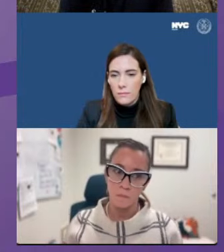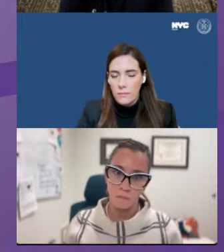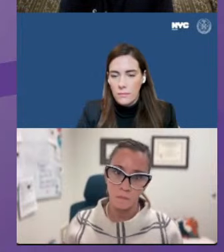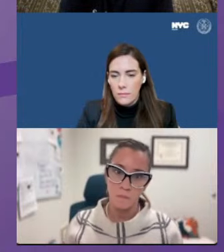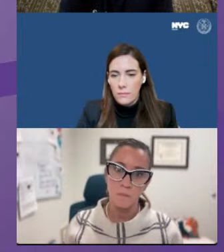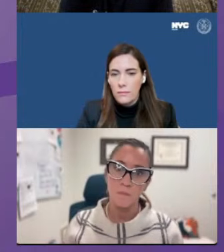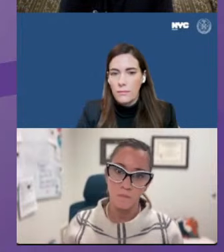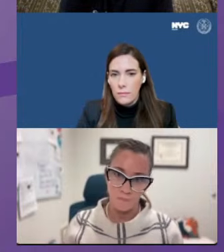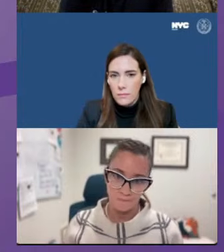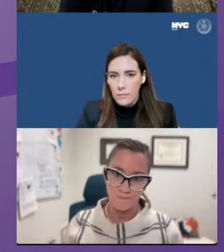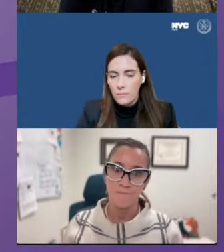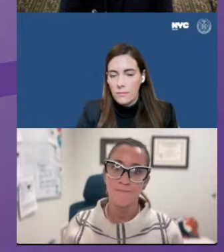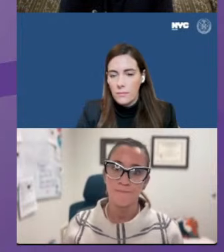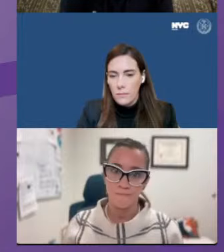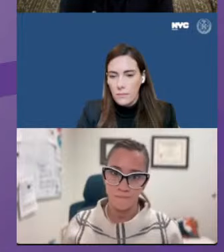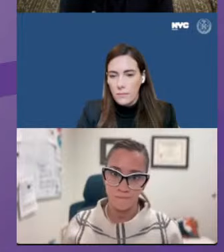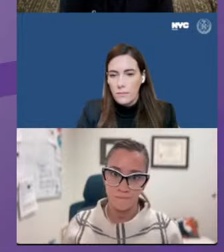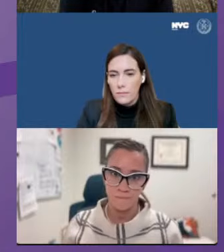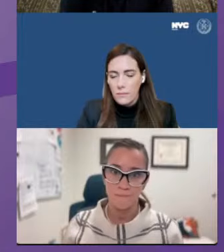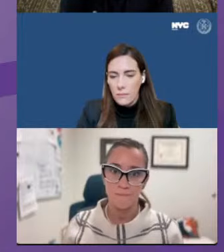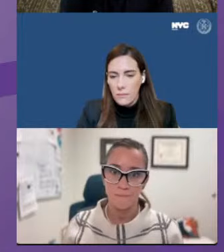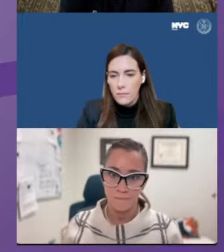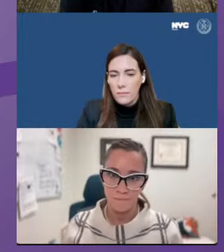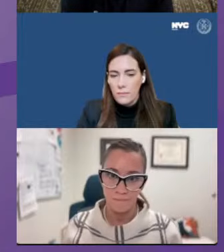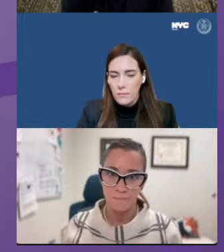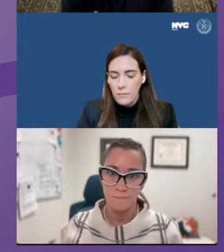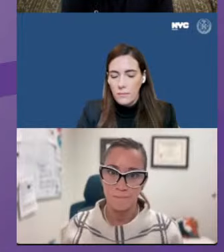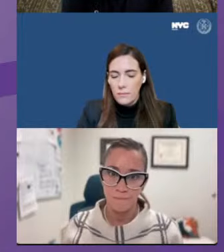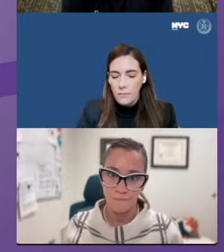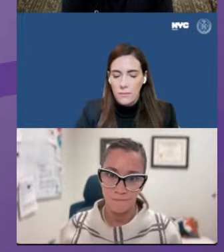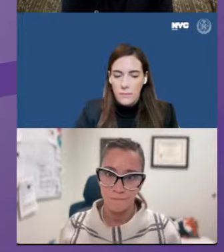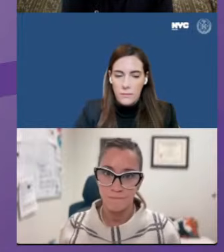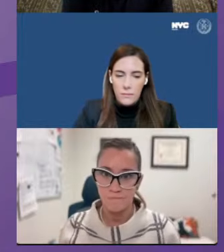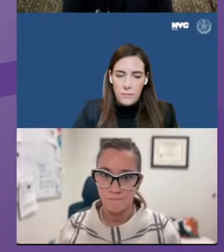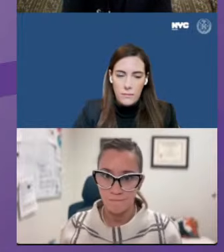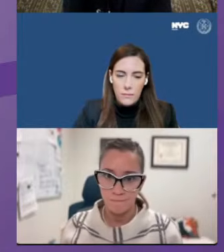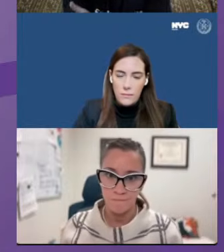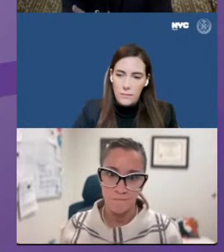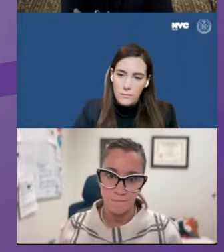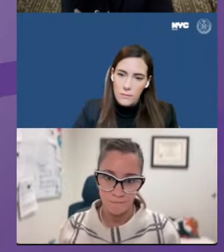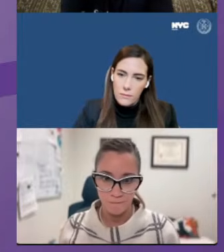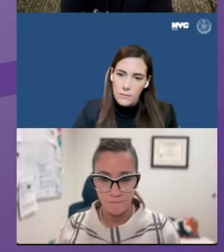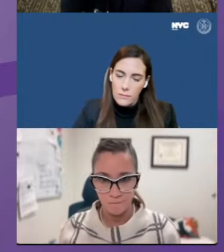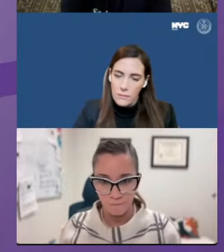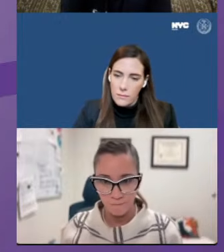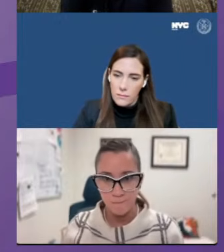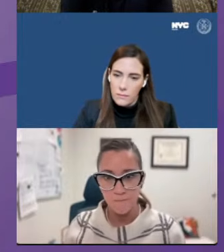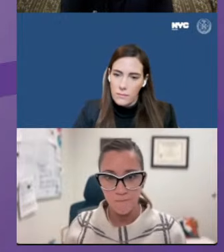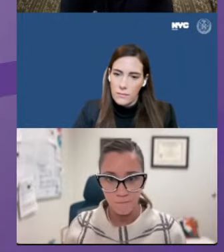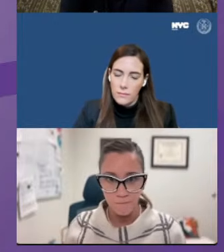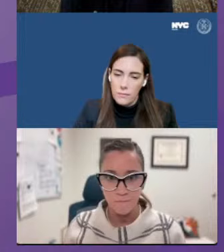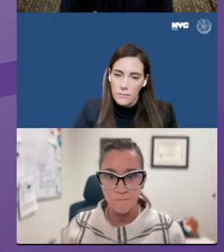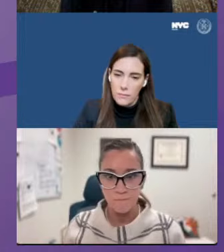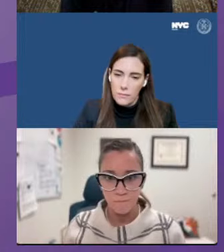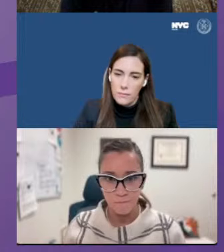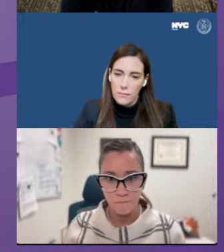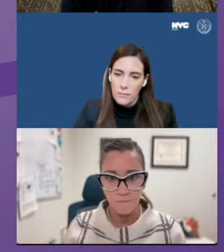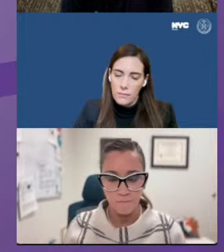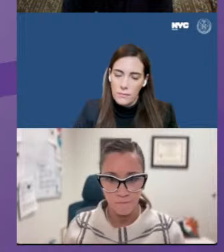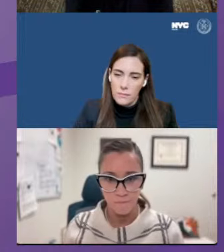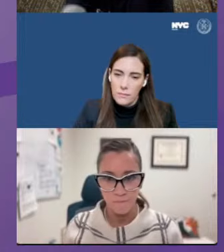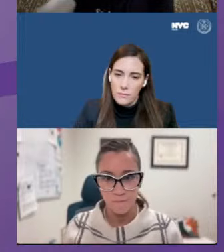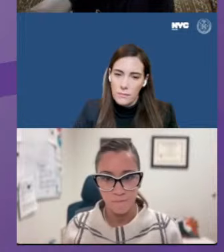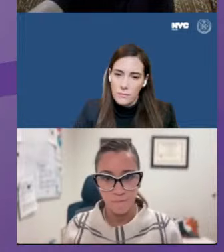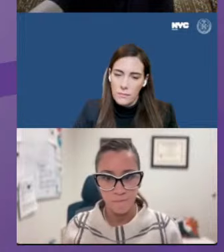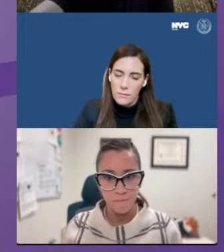leakiness of the GI tract, and exposure to bacterial or fungal elements that can cause inflammation,